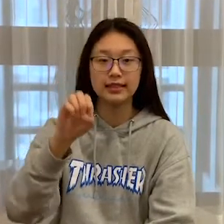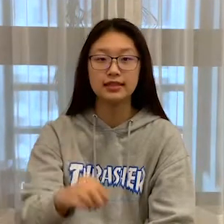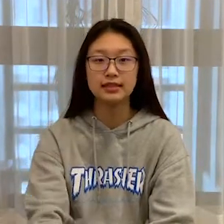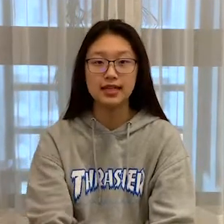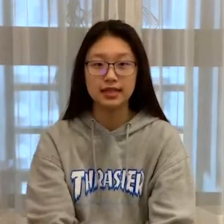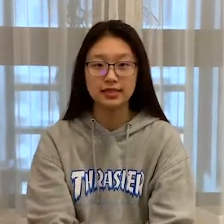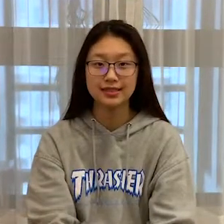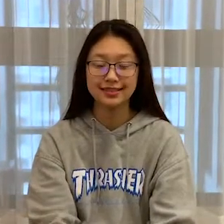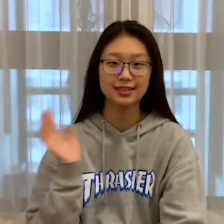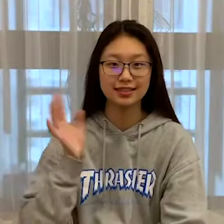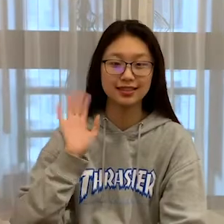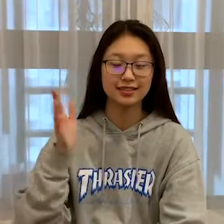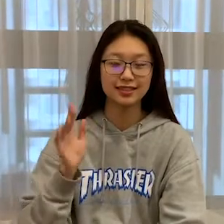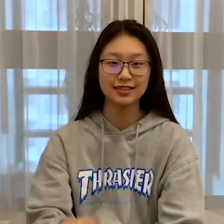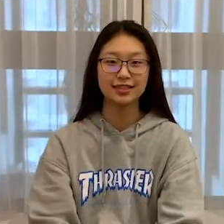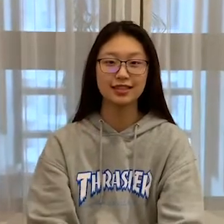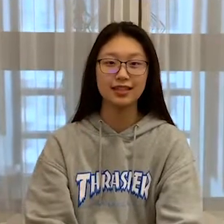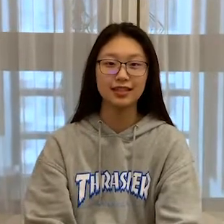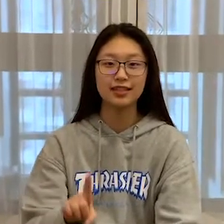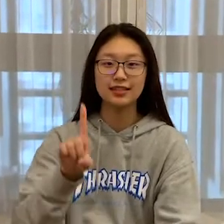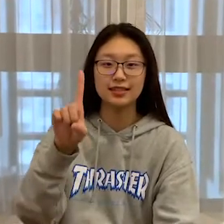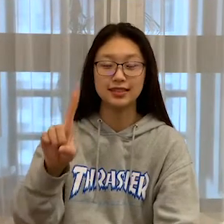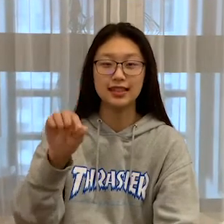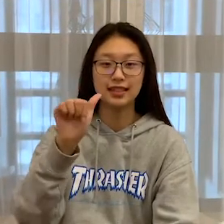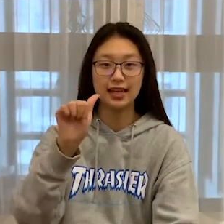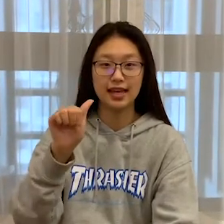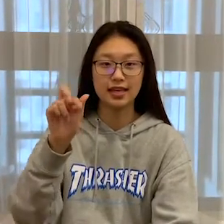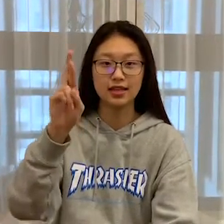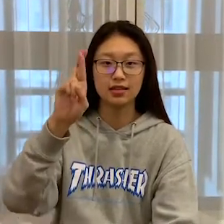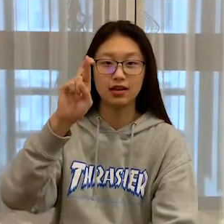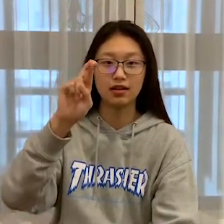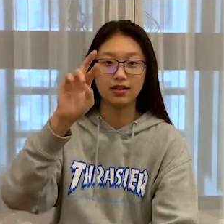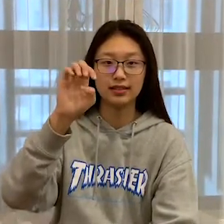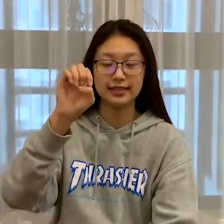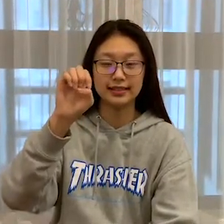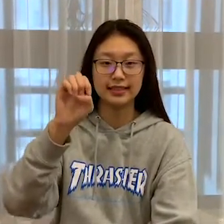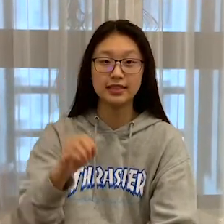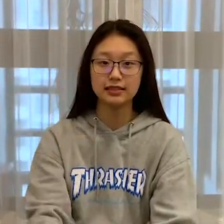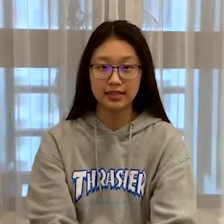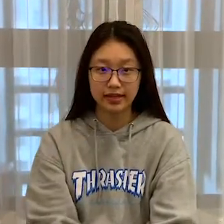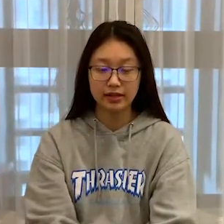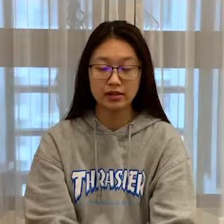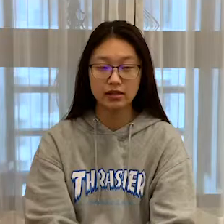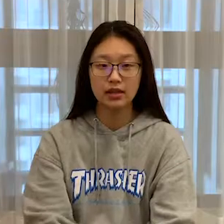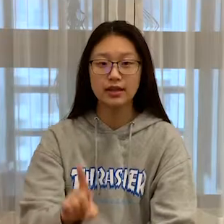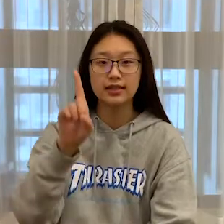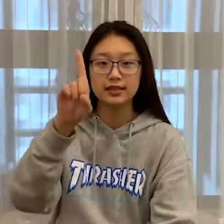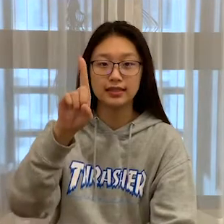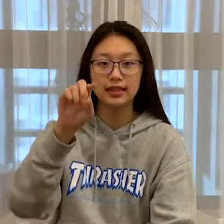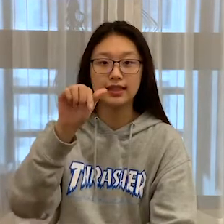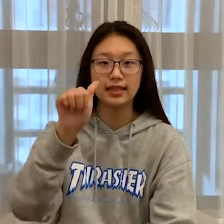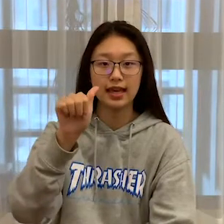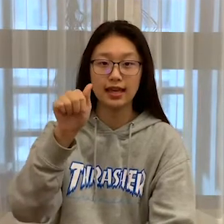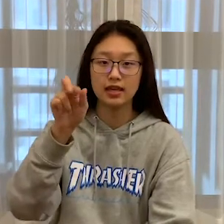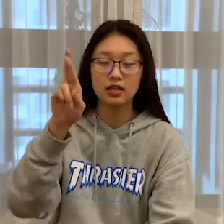with Yong, which is a character you will meet later, to form Yong Gan, which is brave.